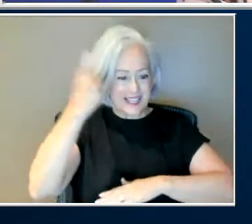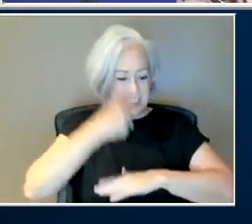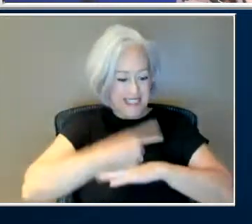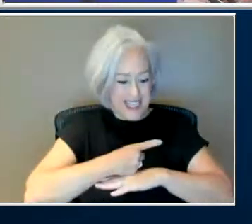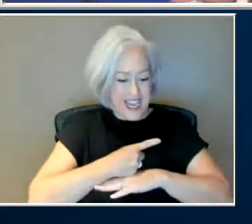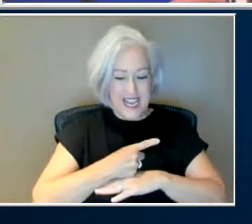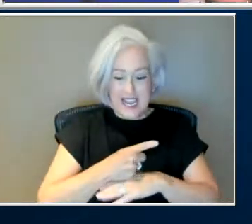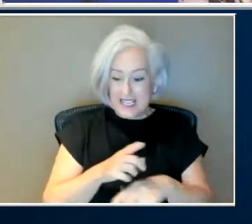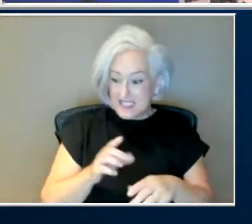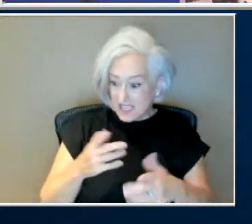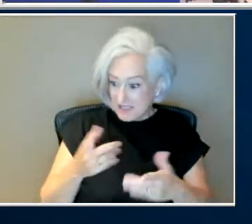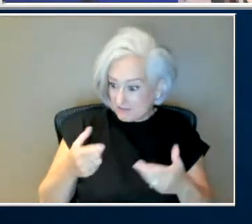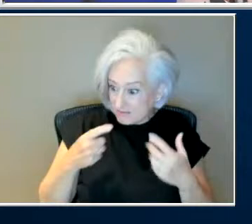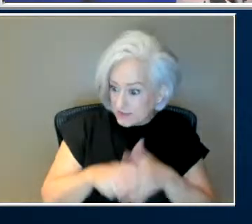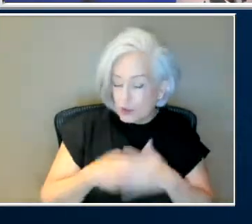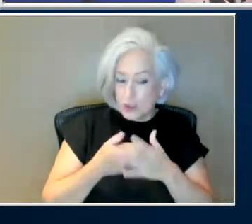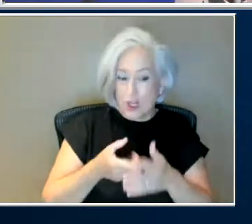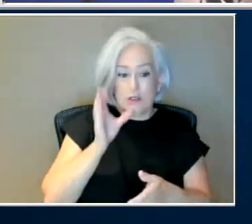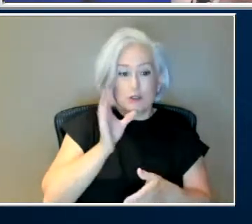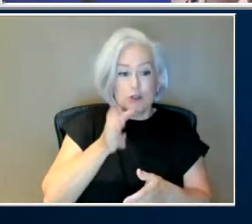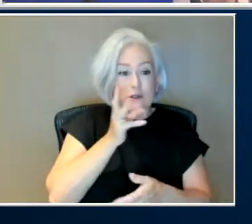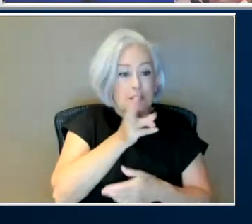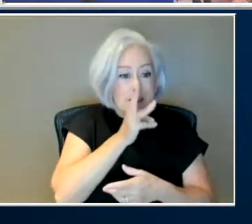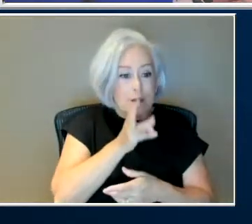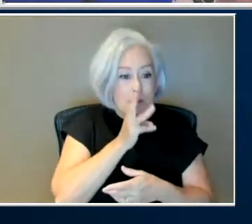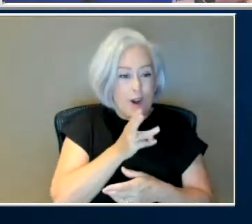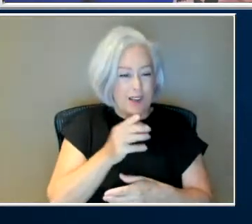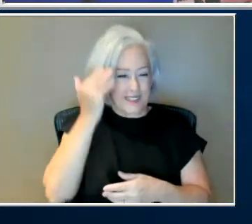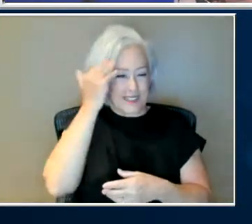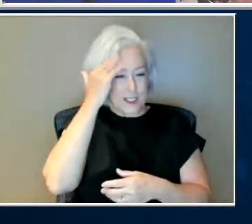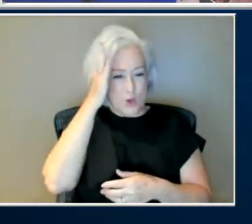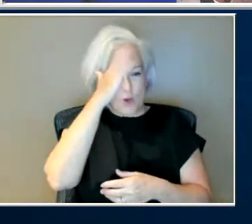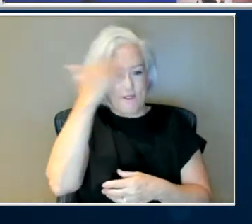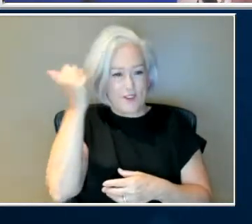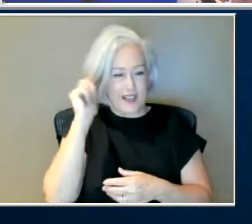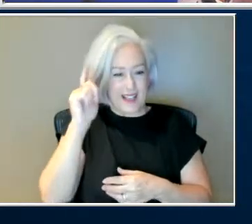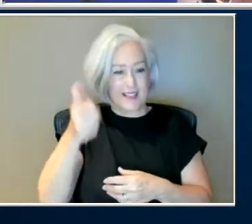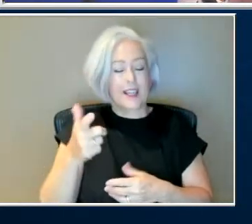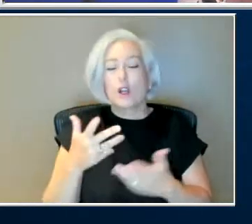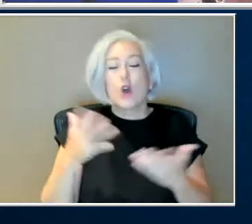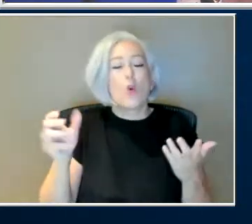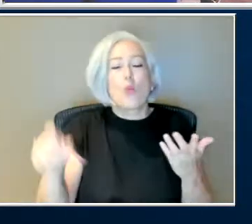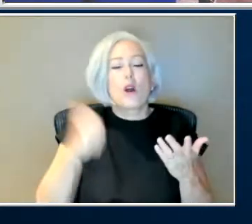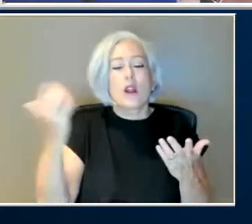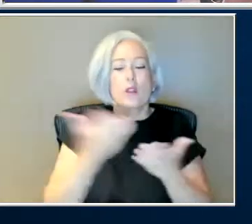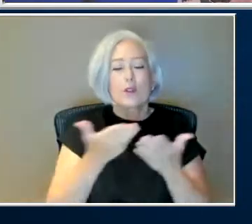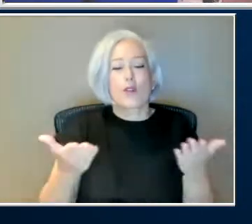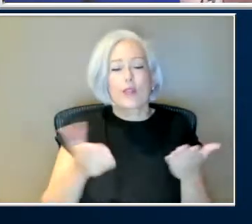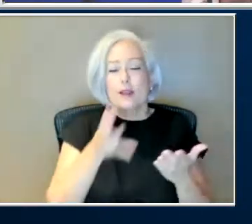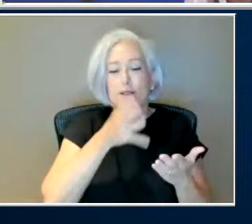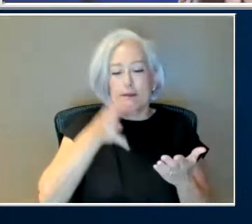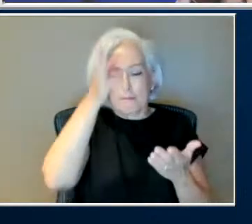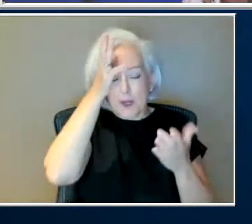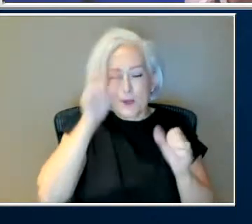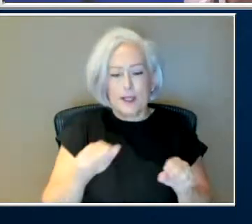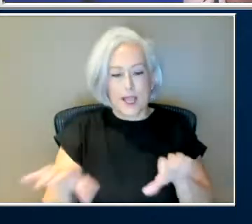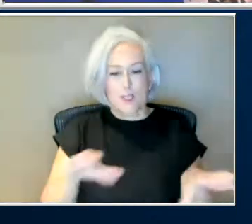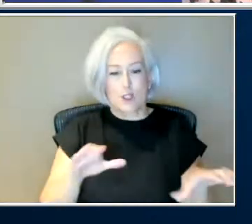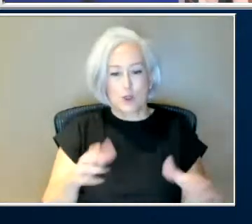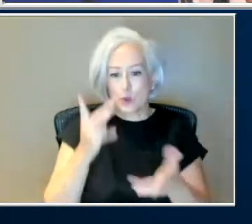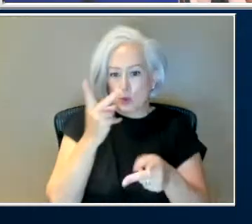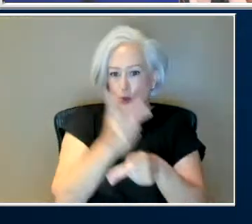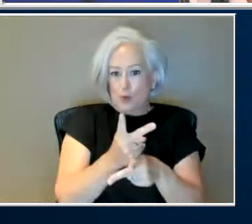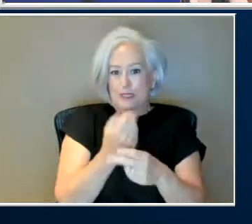get ahead of it, because I know they're going to forget later. So what other precautions should parents be taking to keep their kids safe from the heat? How can they kind of prep